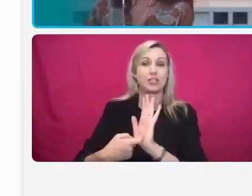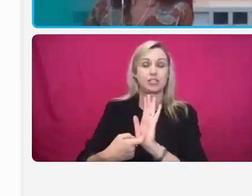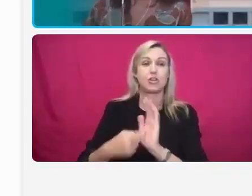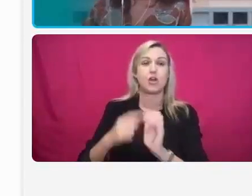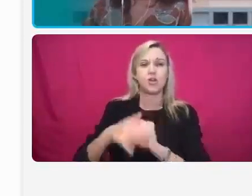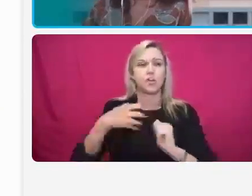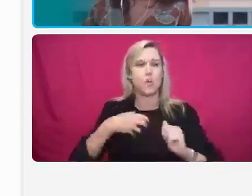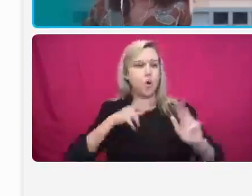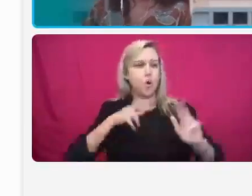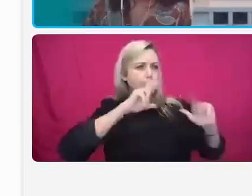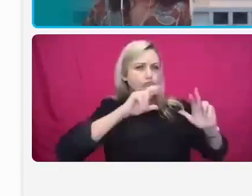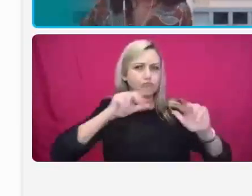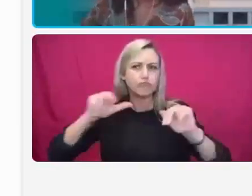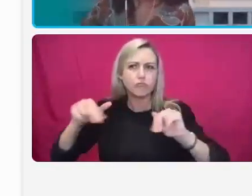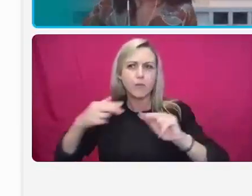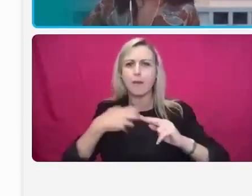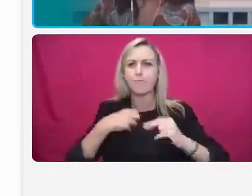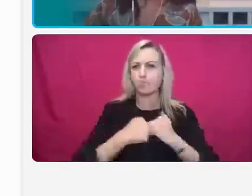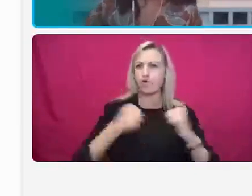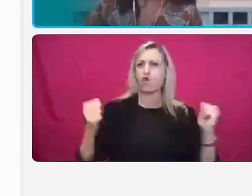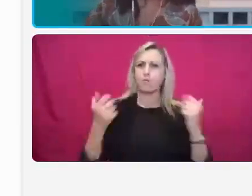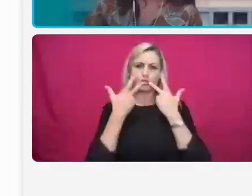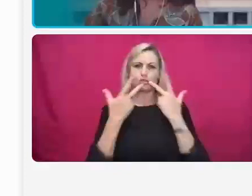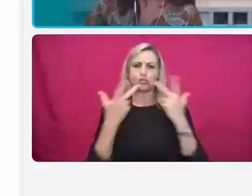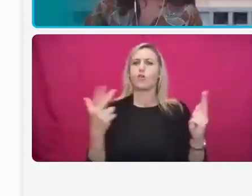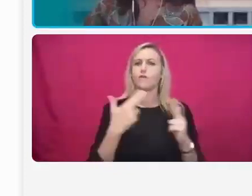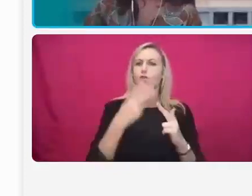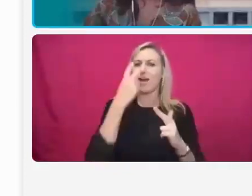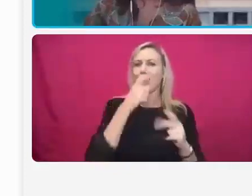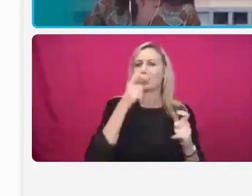and transparency of aged care providers. In